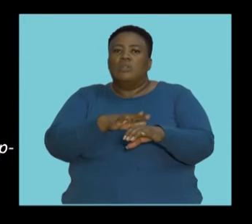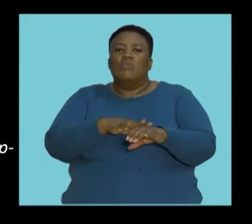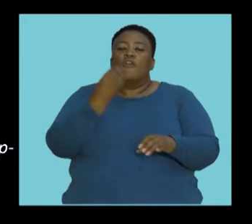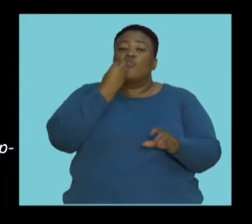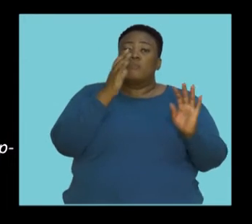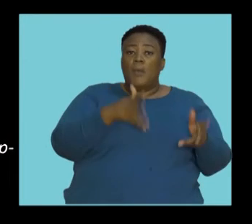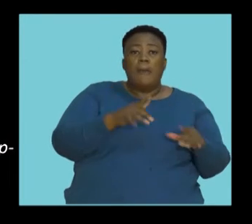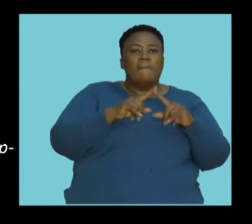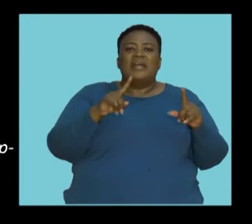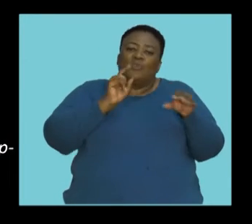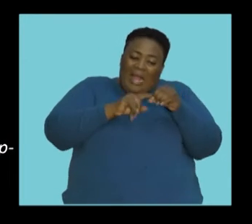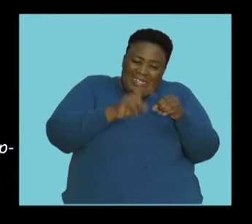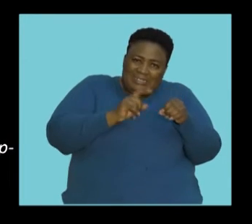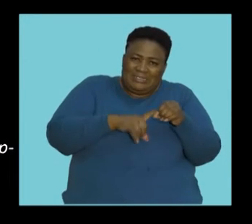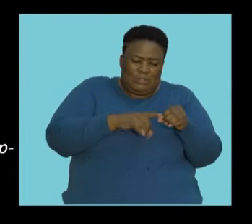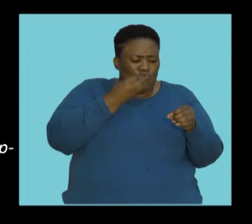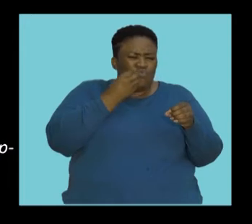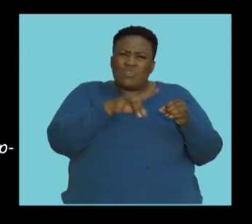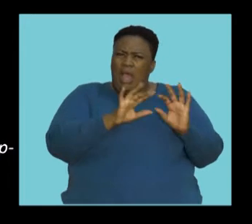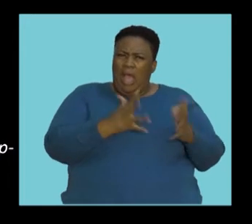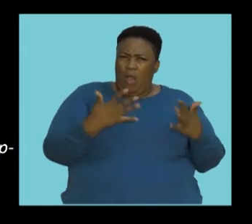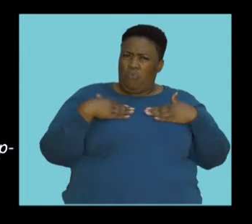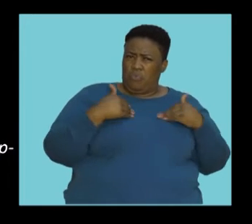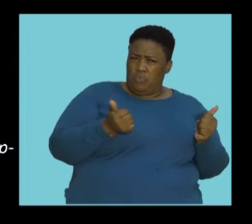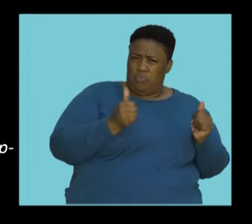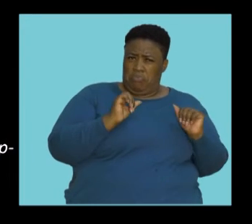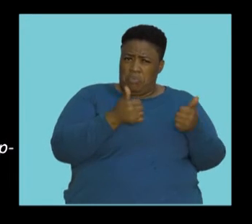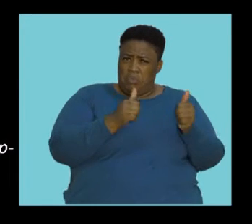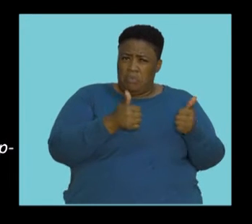but in terms of the quality of food and how this healthy,